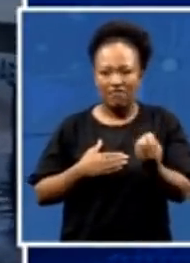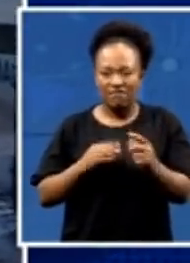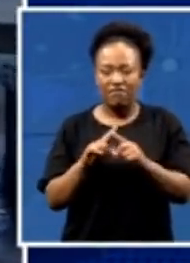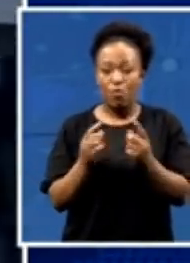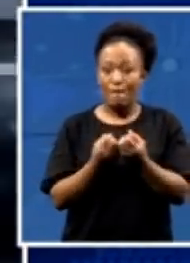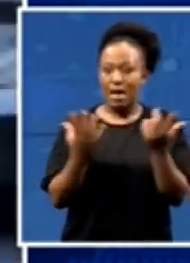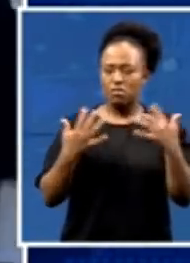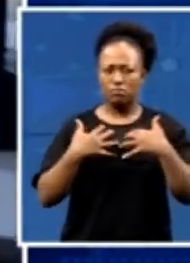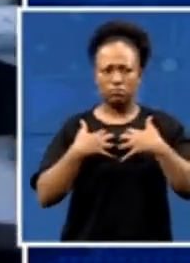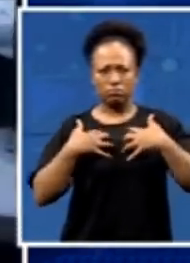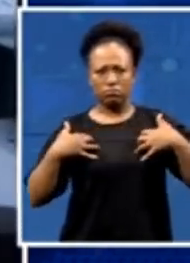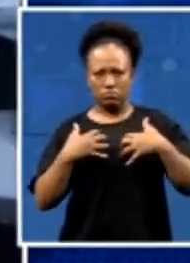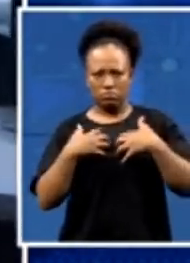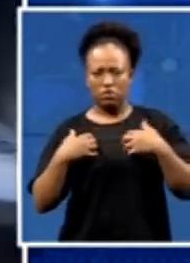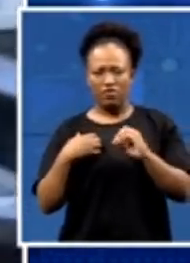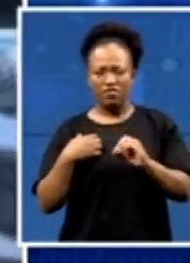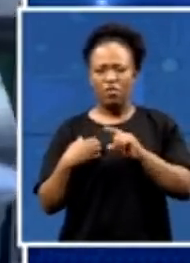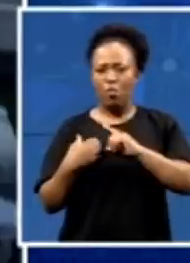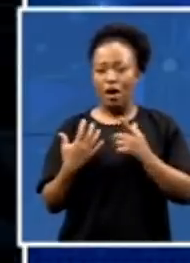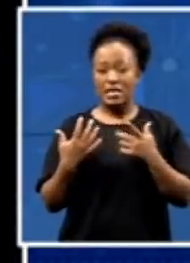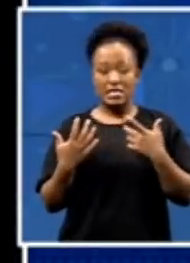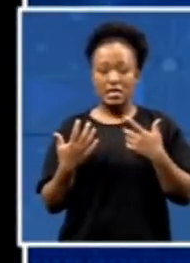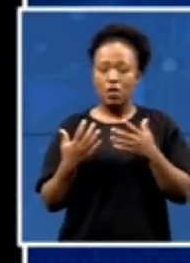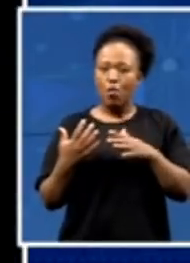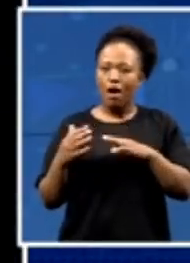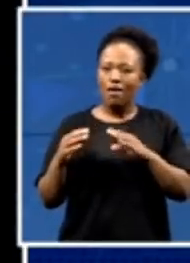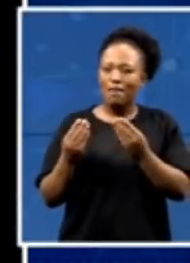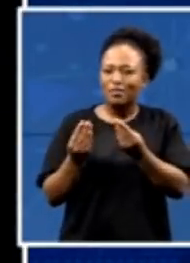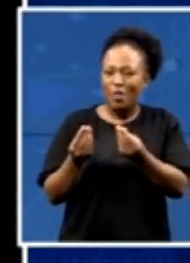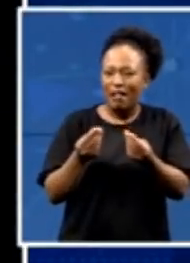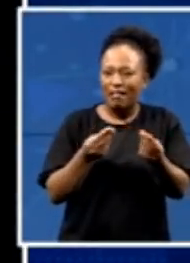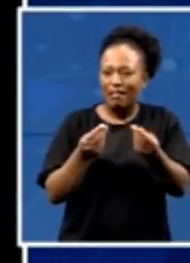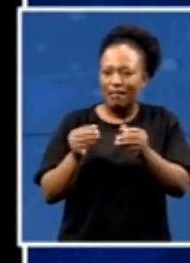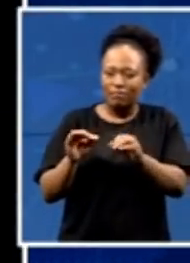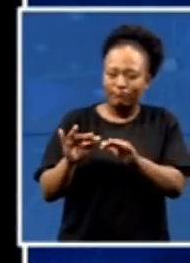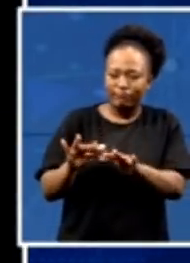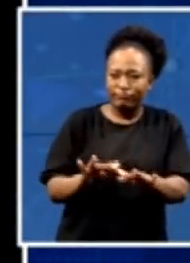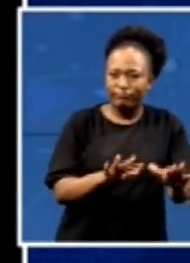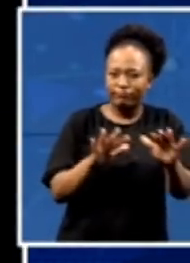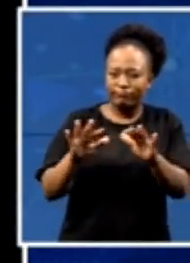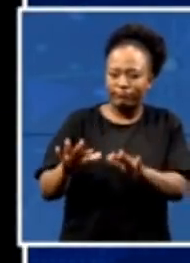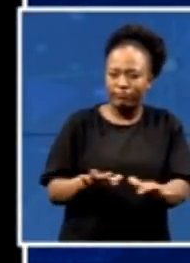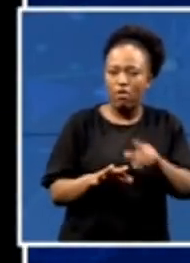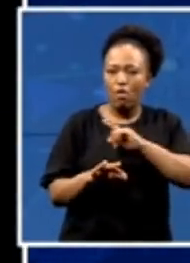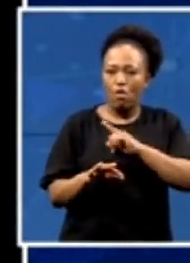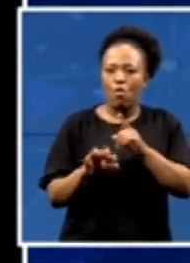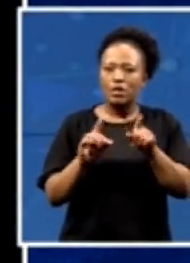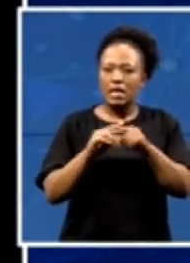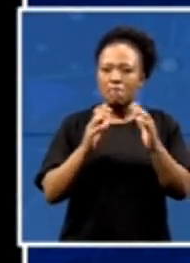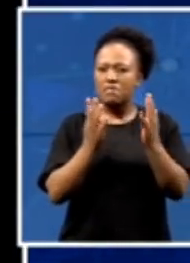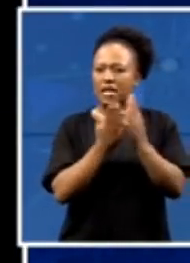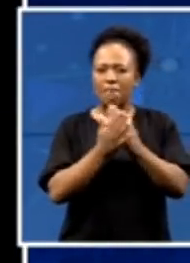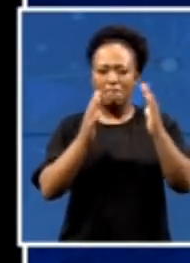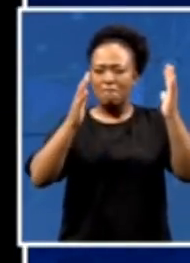the rubble. As I've said earlier on, that 3 people, all females, with a mother and her 2